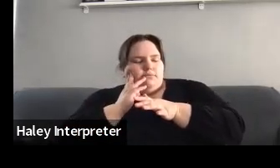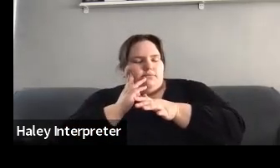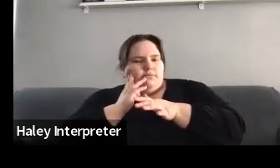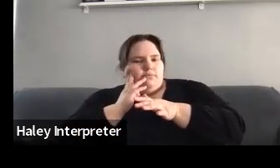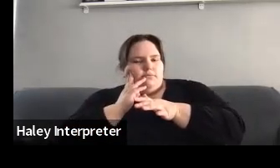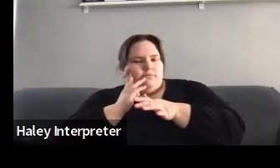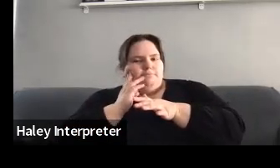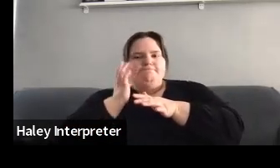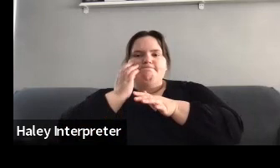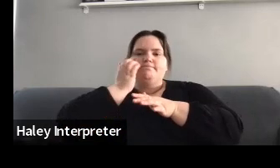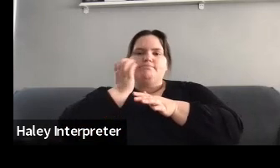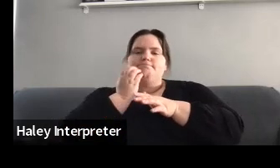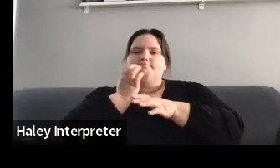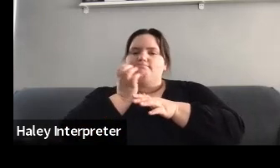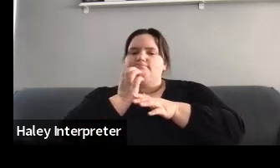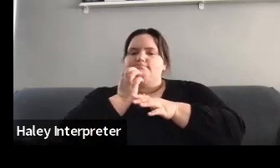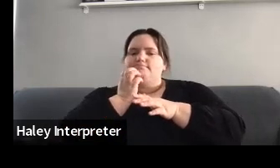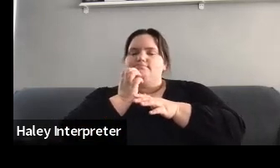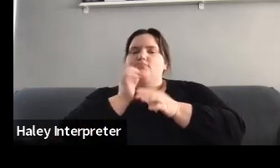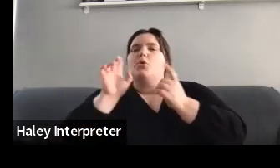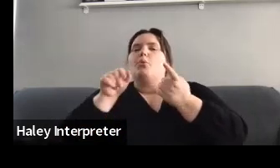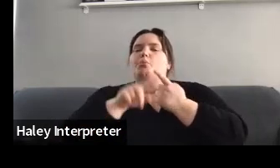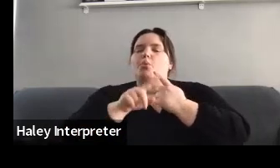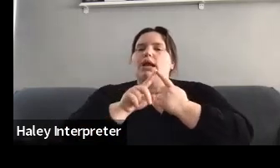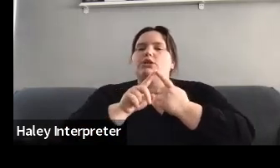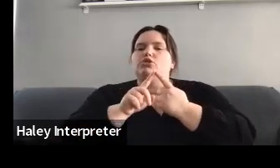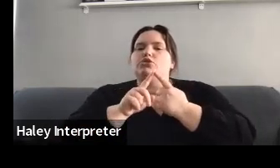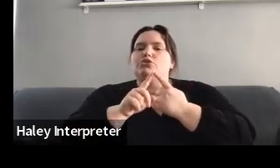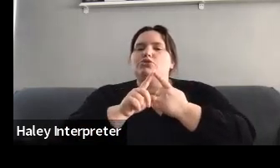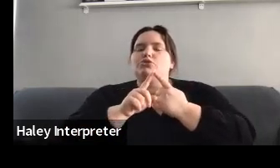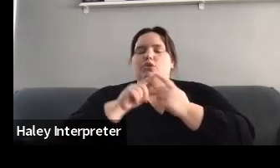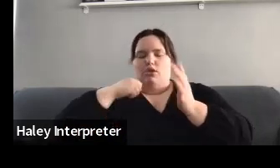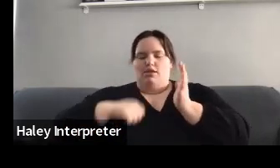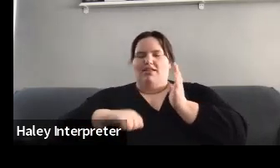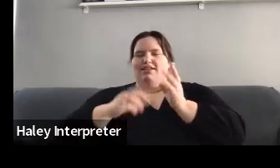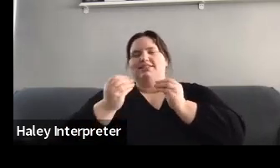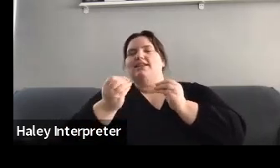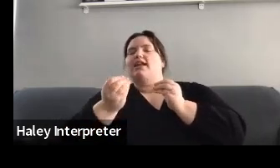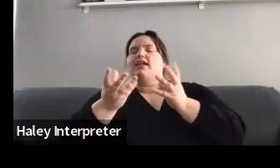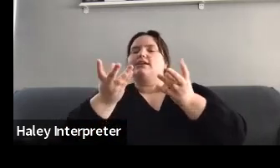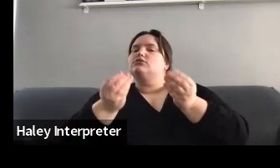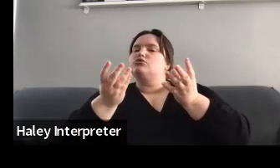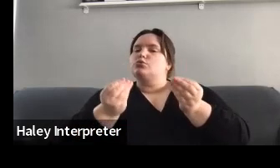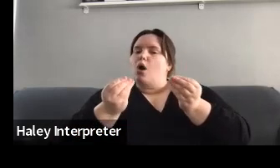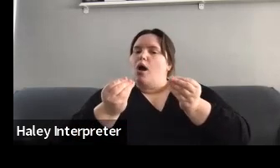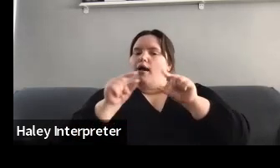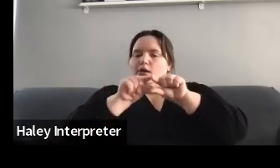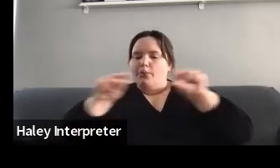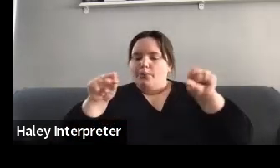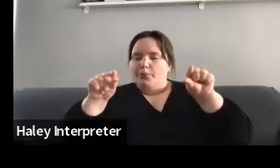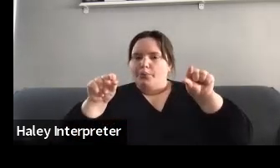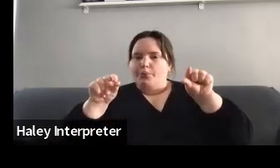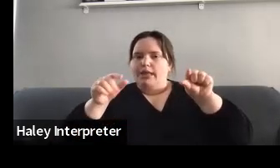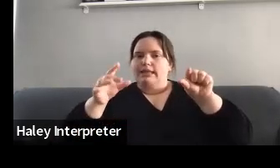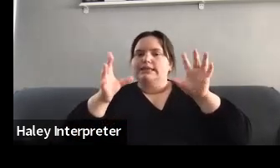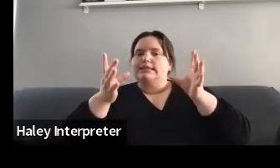so there's when you rub it across you, there's almost like a velvety material that picks up a lot of the fur, and then it